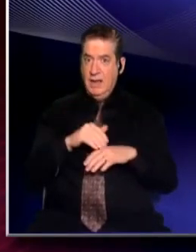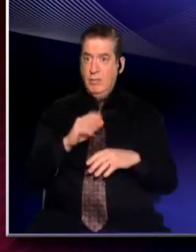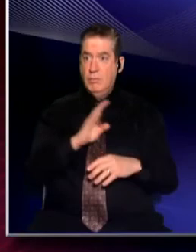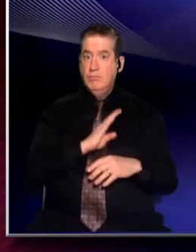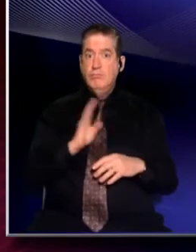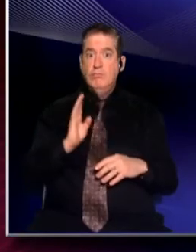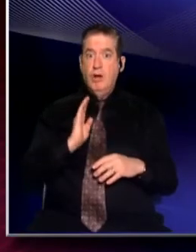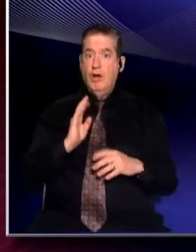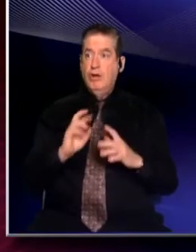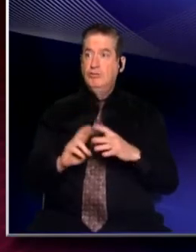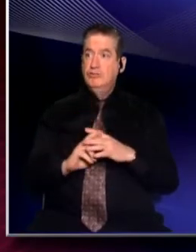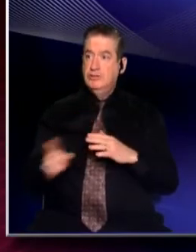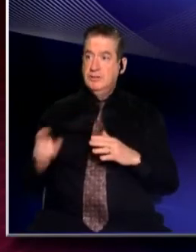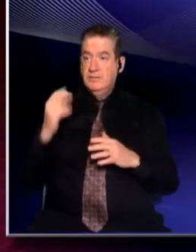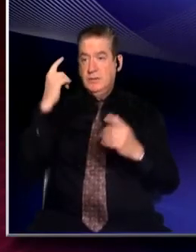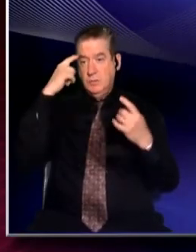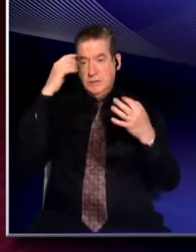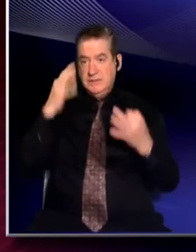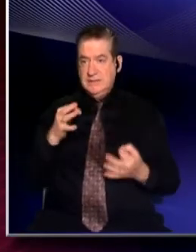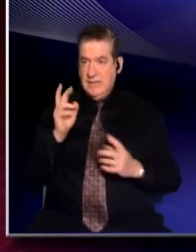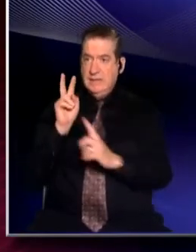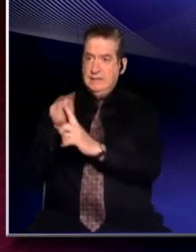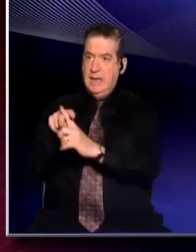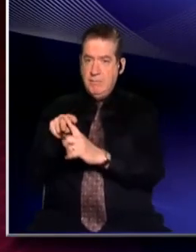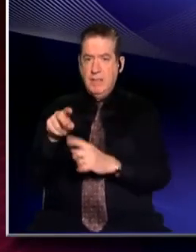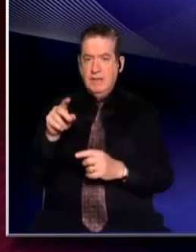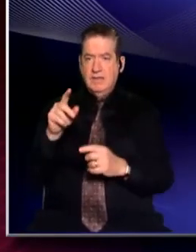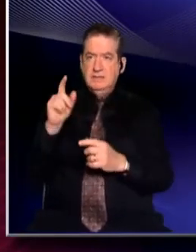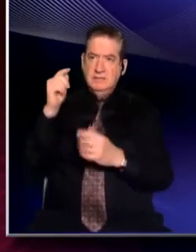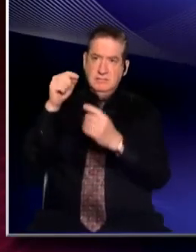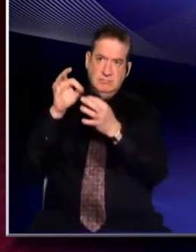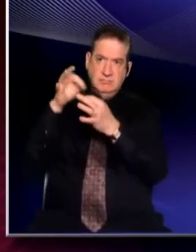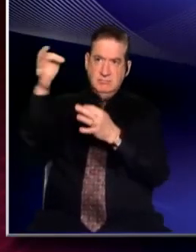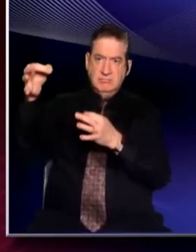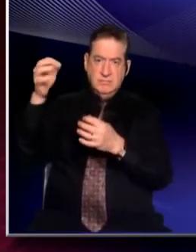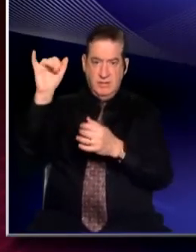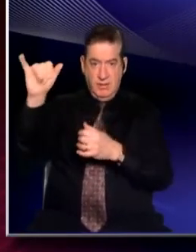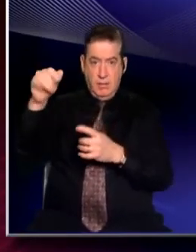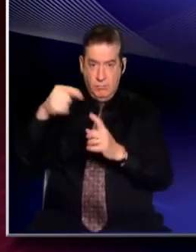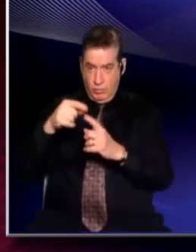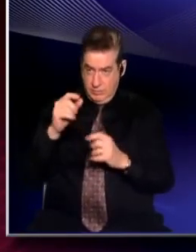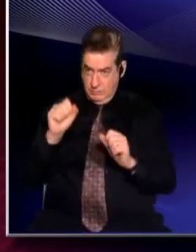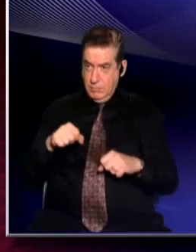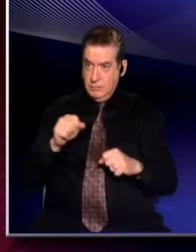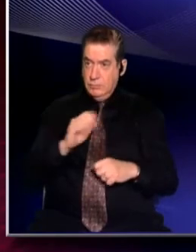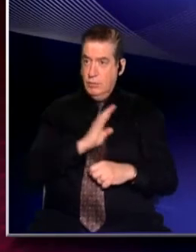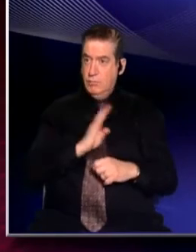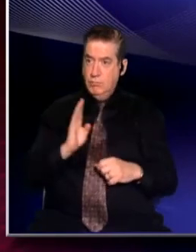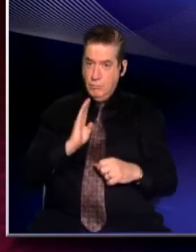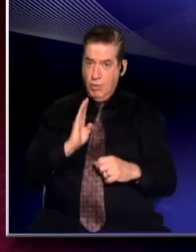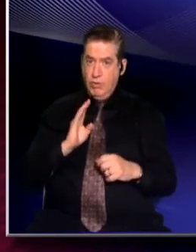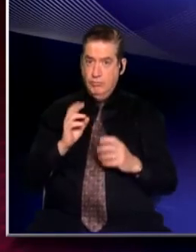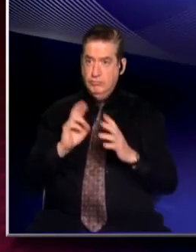if we decide to table it until that point, is it possible at the board retreat to have some kind